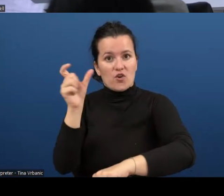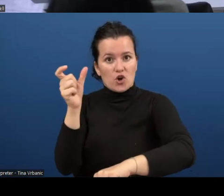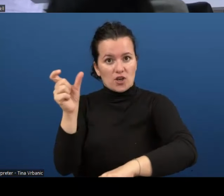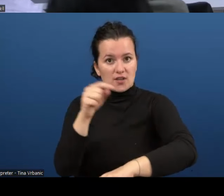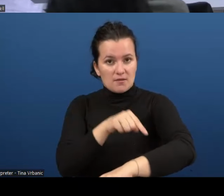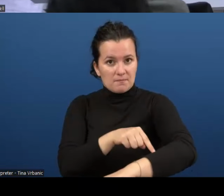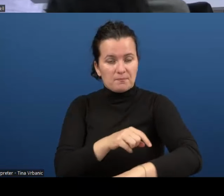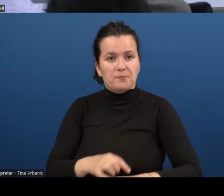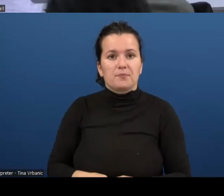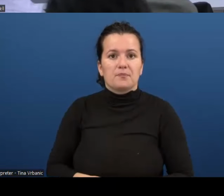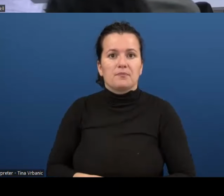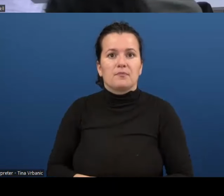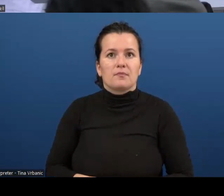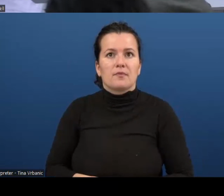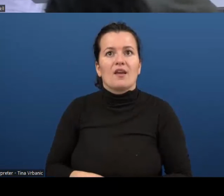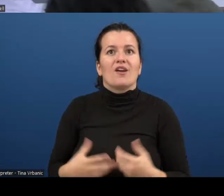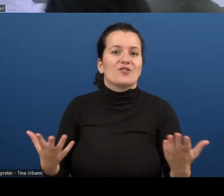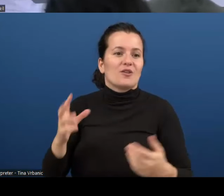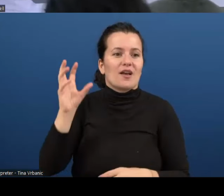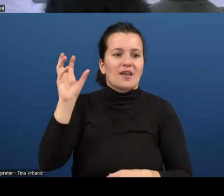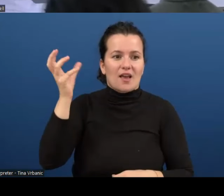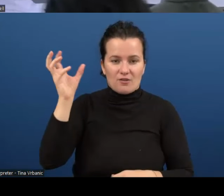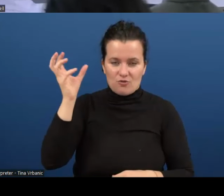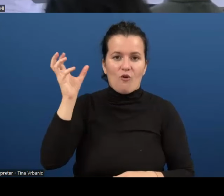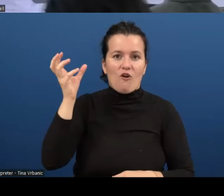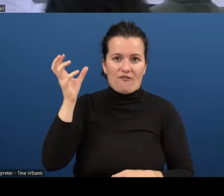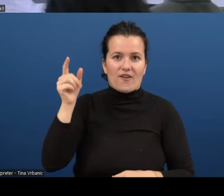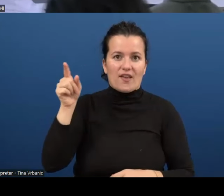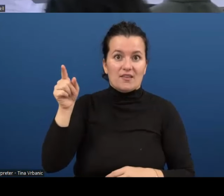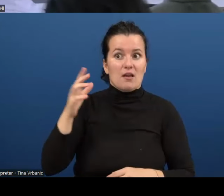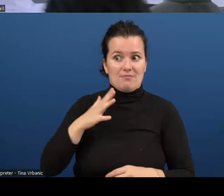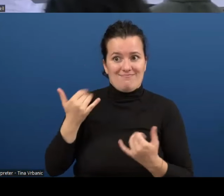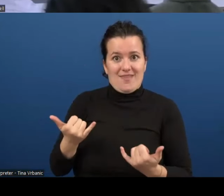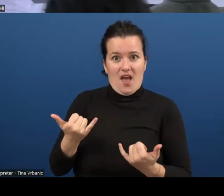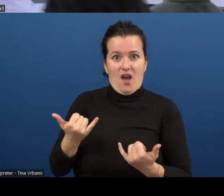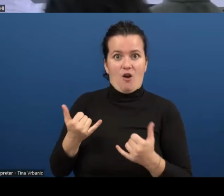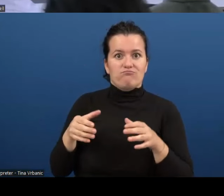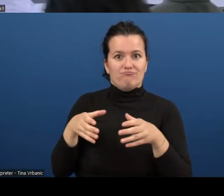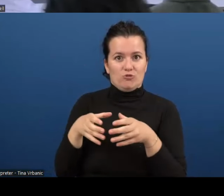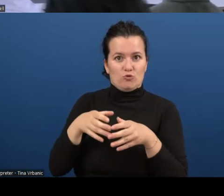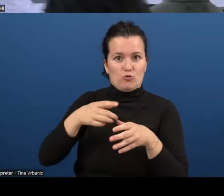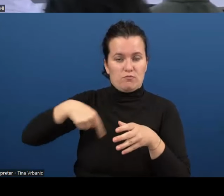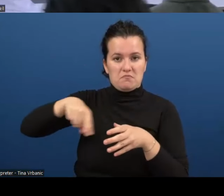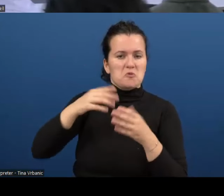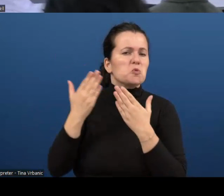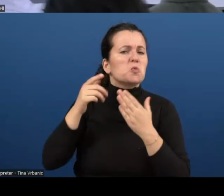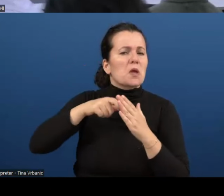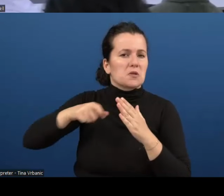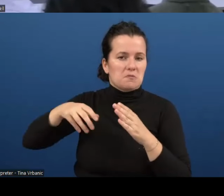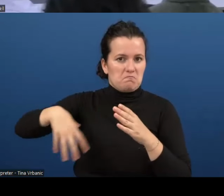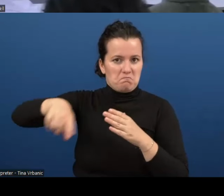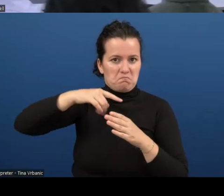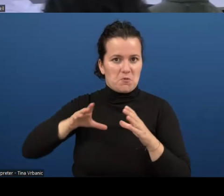in Eindhoven, that's the last thing I want to mention, is that there's a group of very enthusiastic students that came up